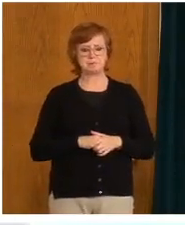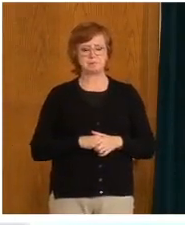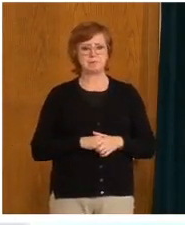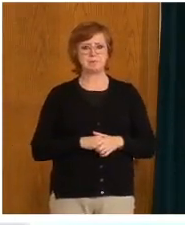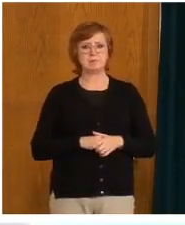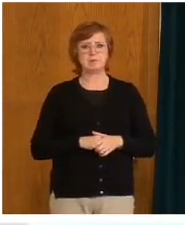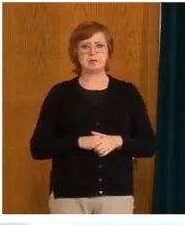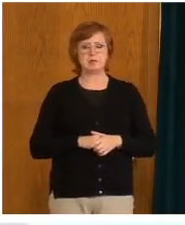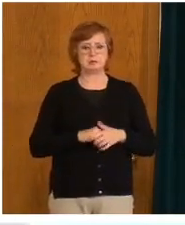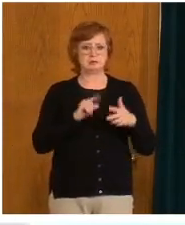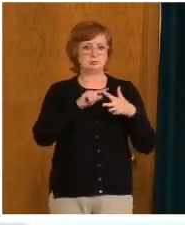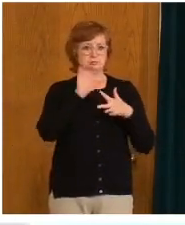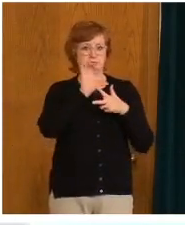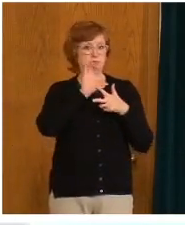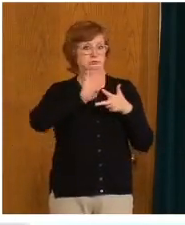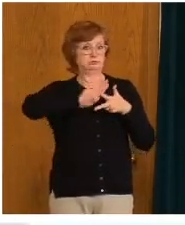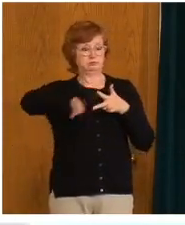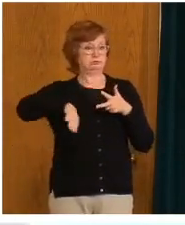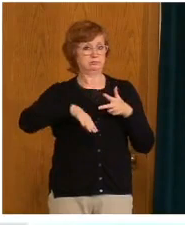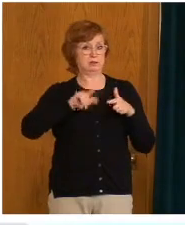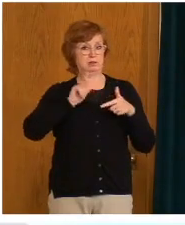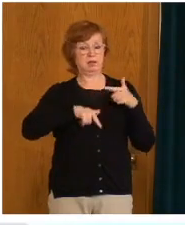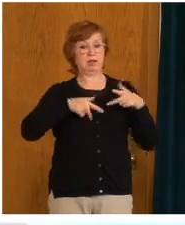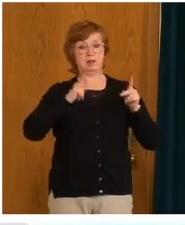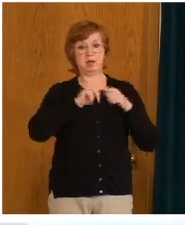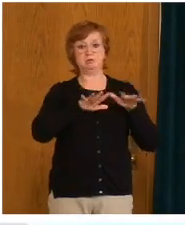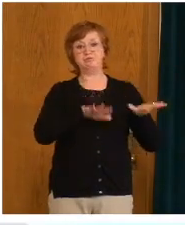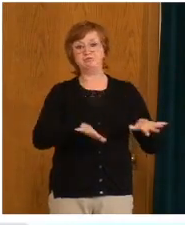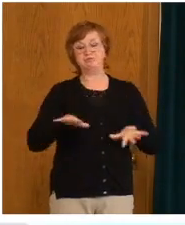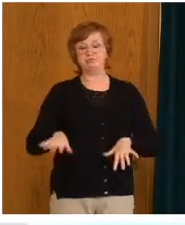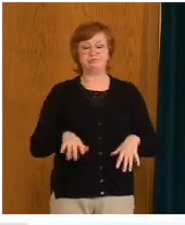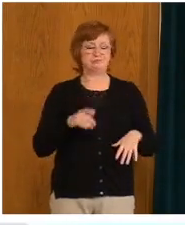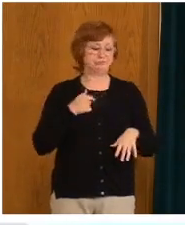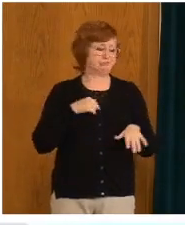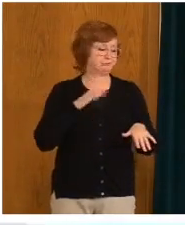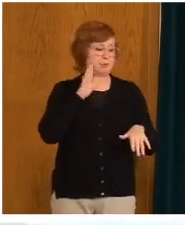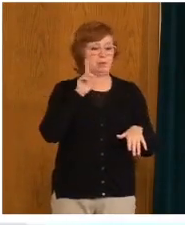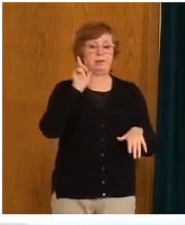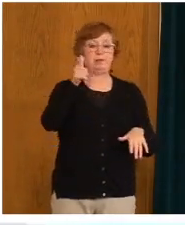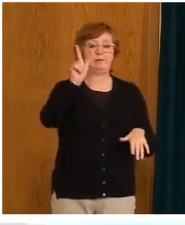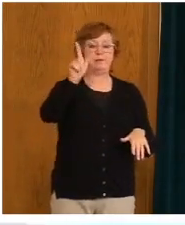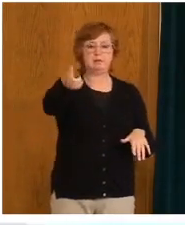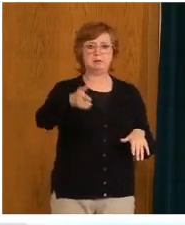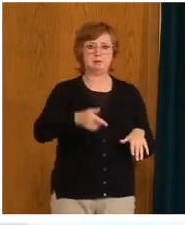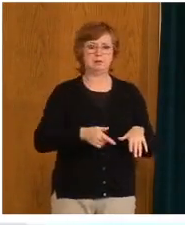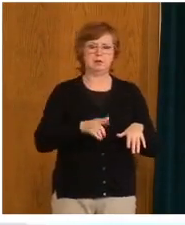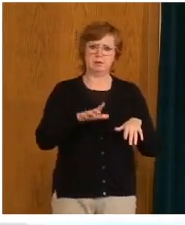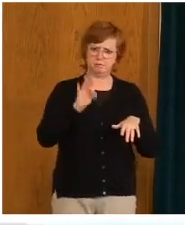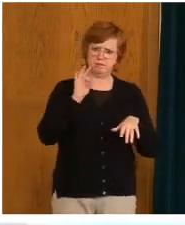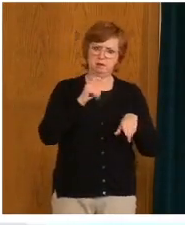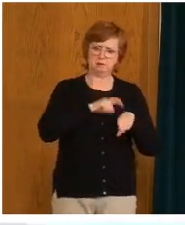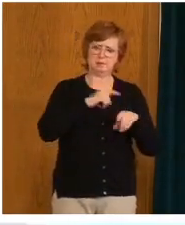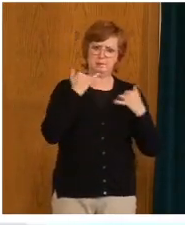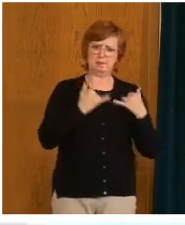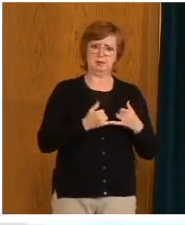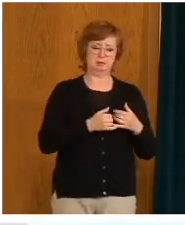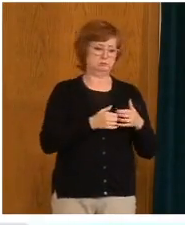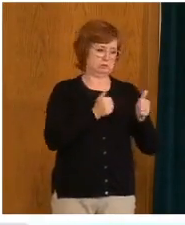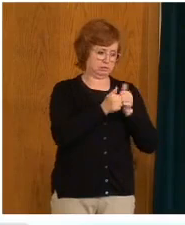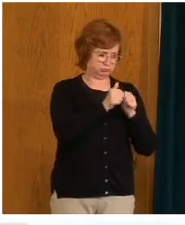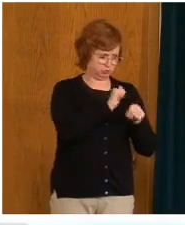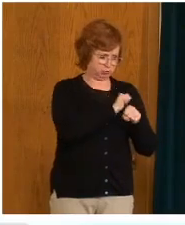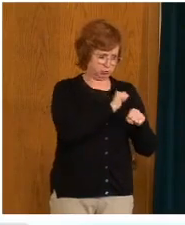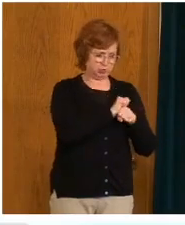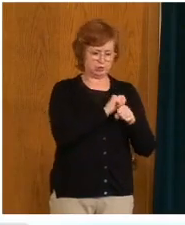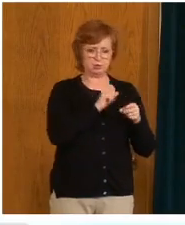there's no room for complacency. So again, finding that time at your earliest convenience, at work, after work, weekends, I think is going to be